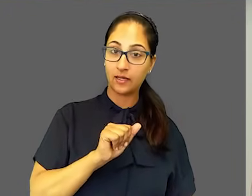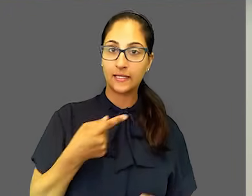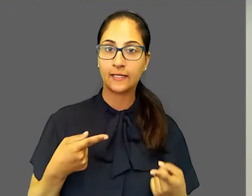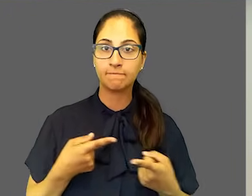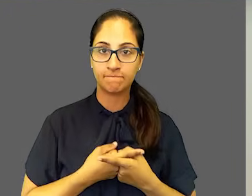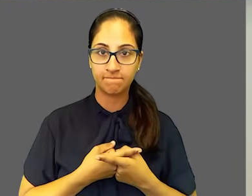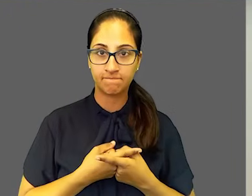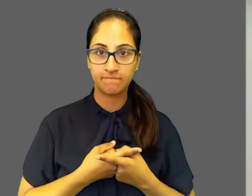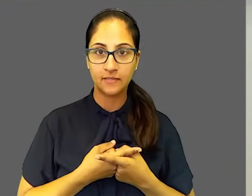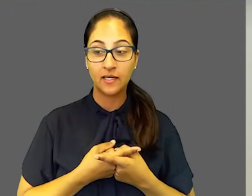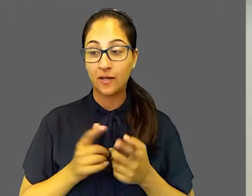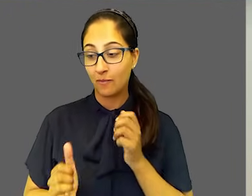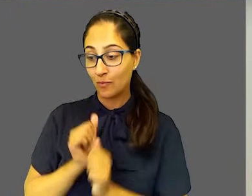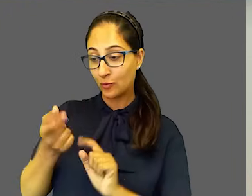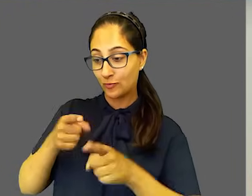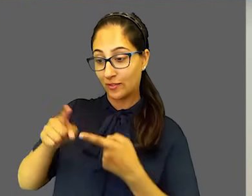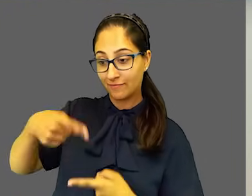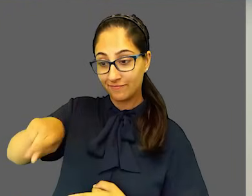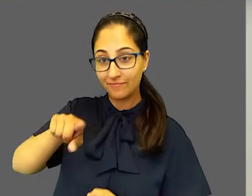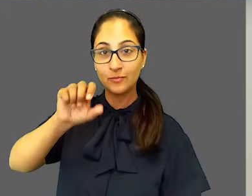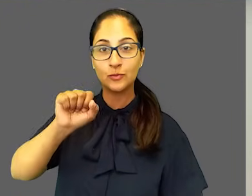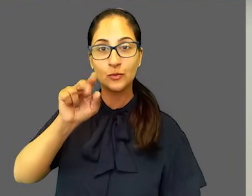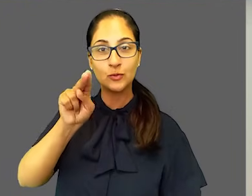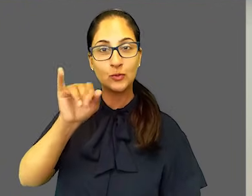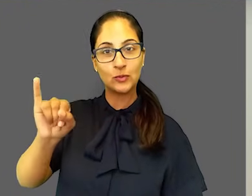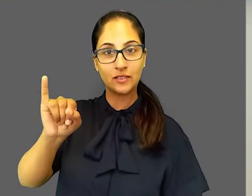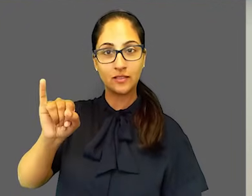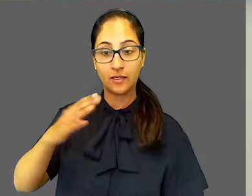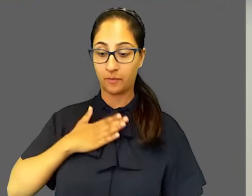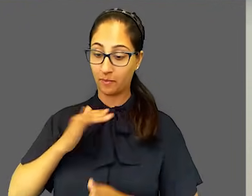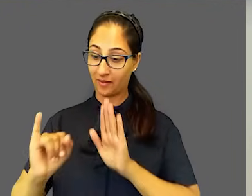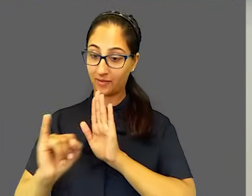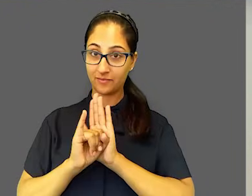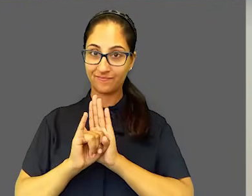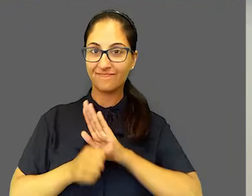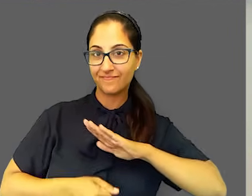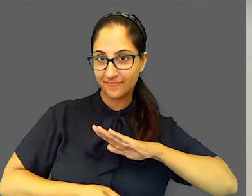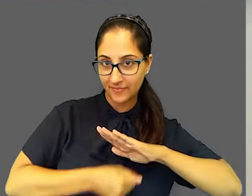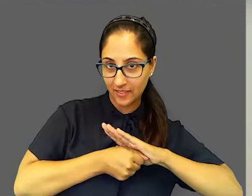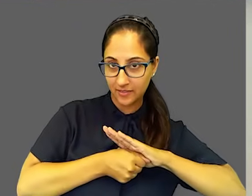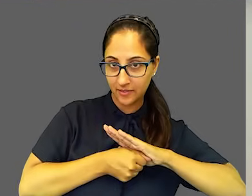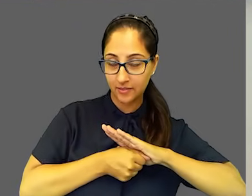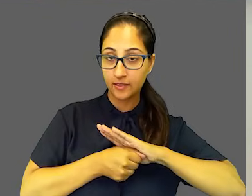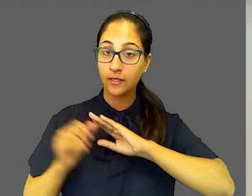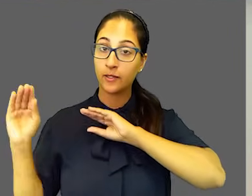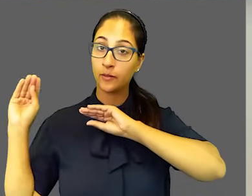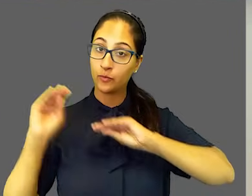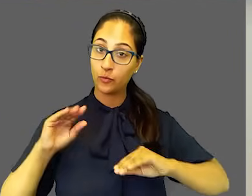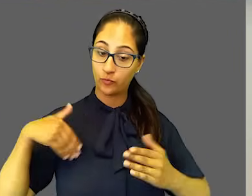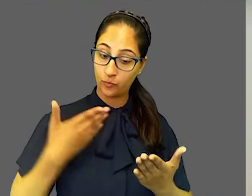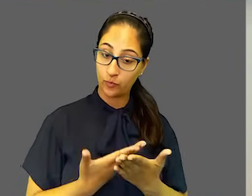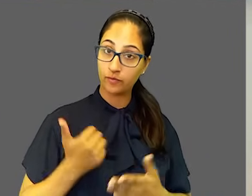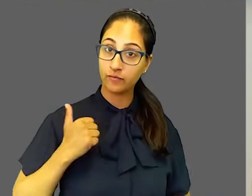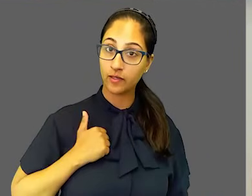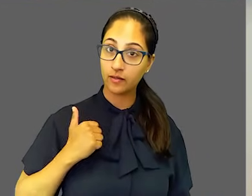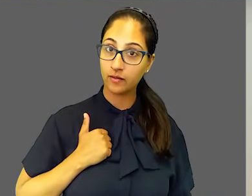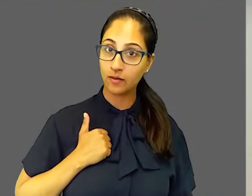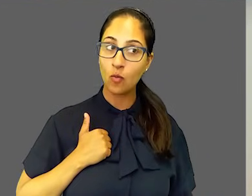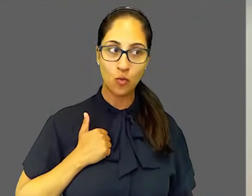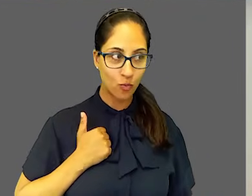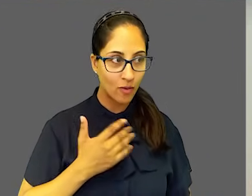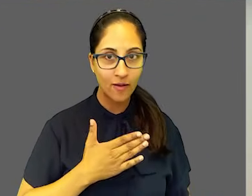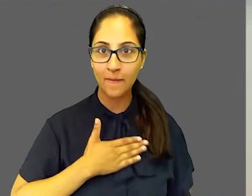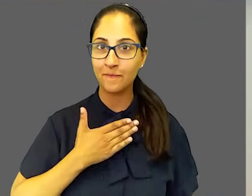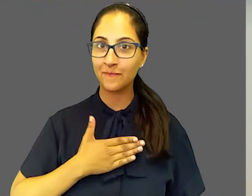and pretending to be Sunni when I was with my friends and in school. When I came to Canada, I